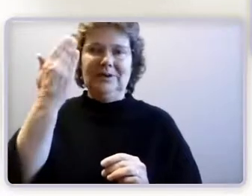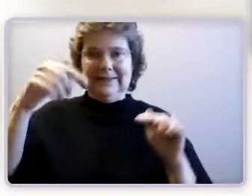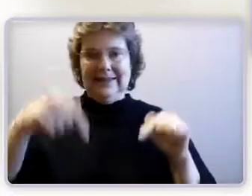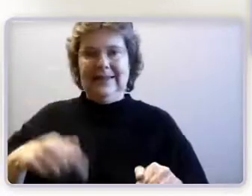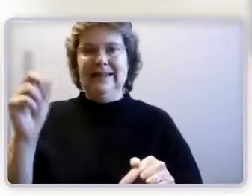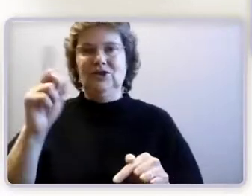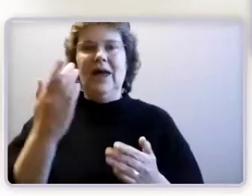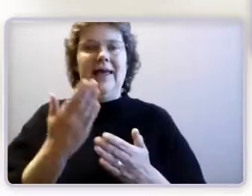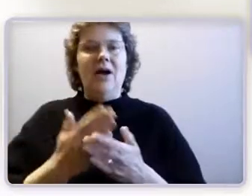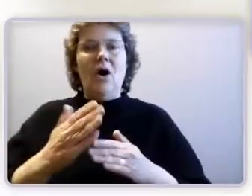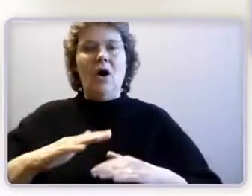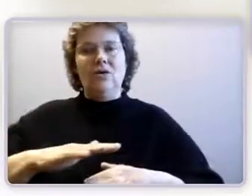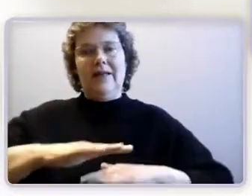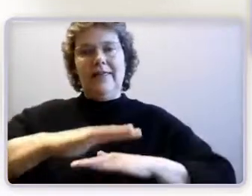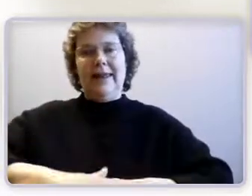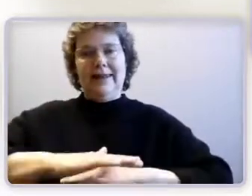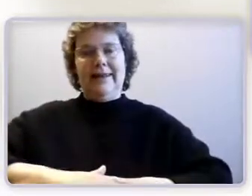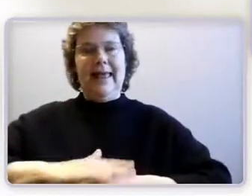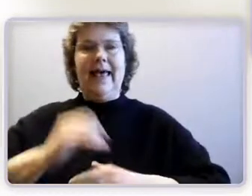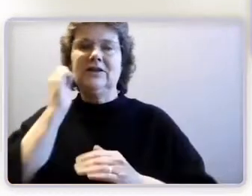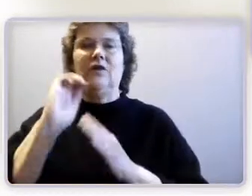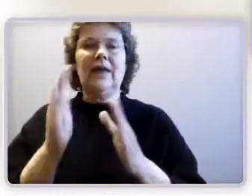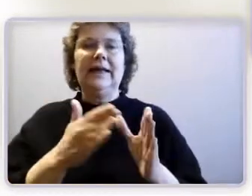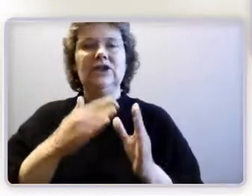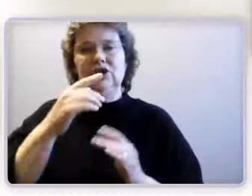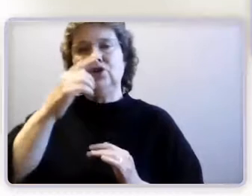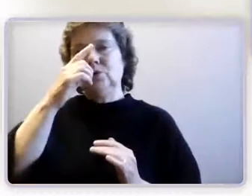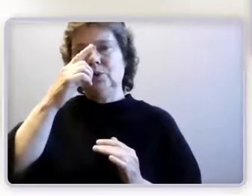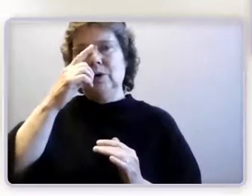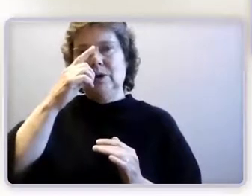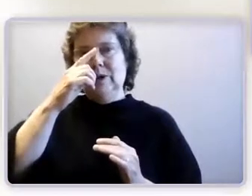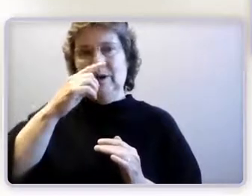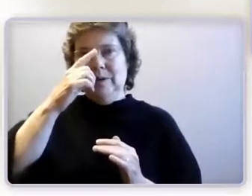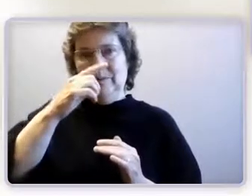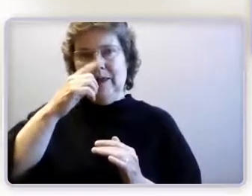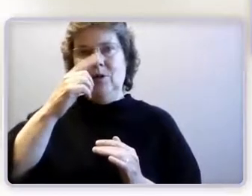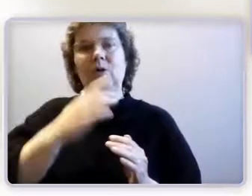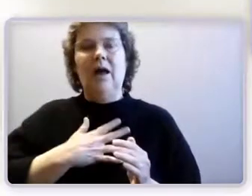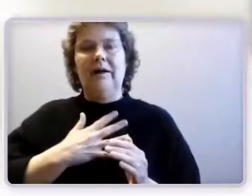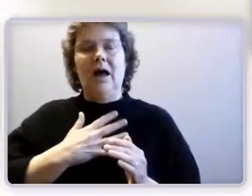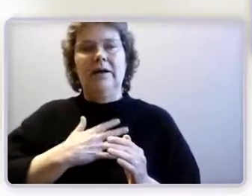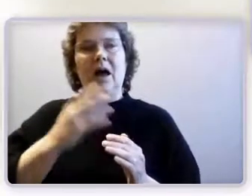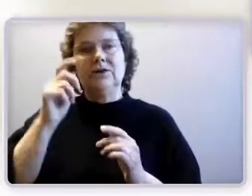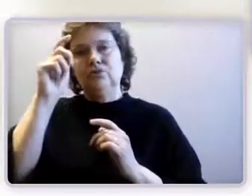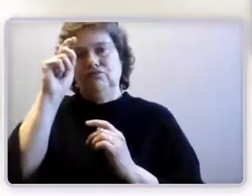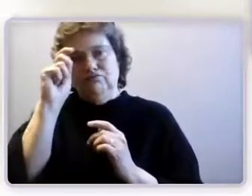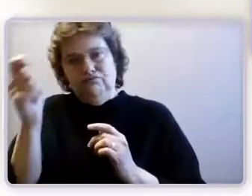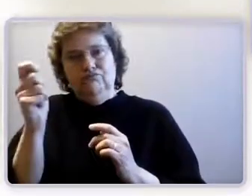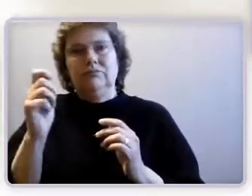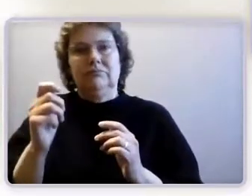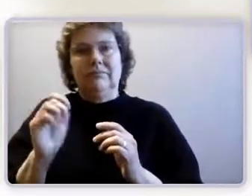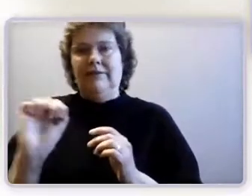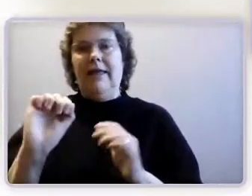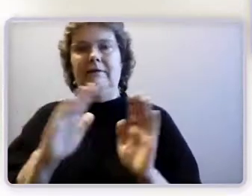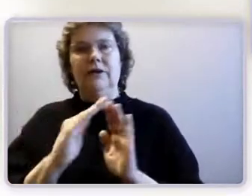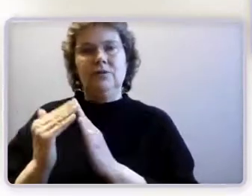the Indigenous participants, and I'd like to acknowledge Victoria's Aboriginal communities, their